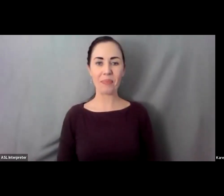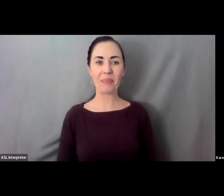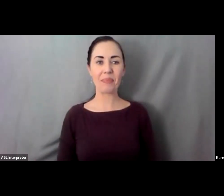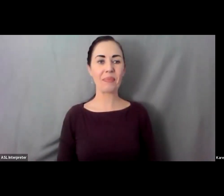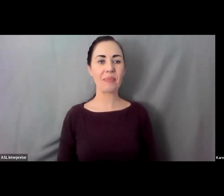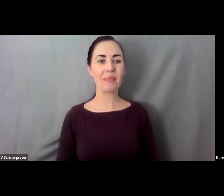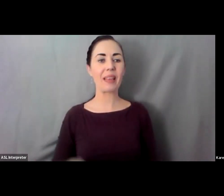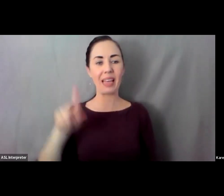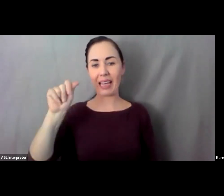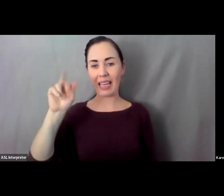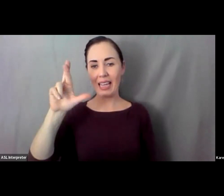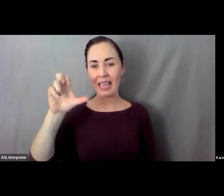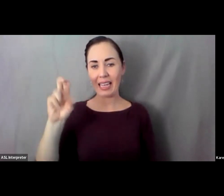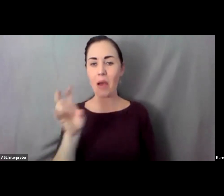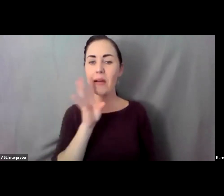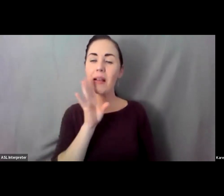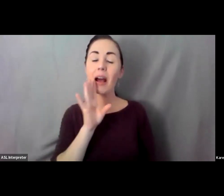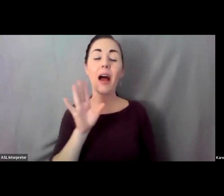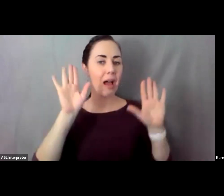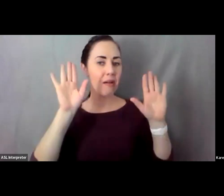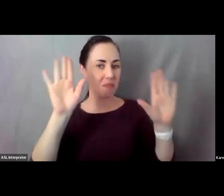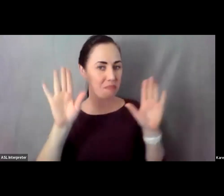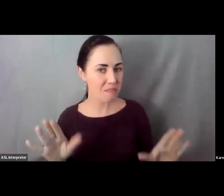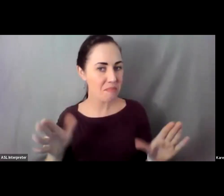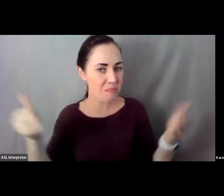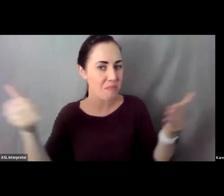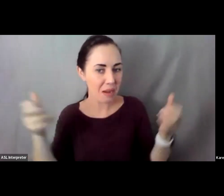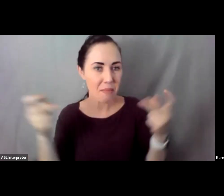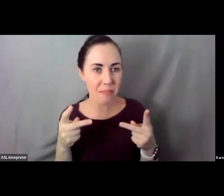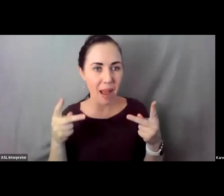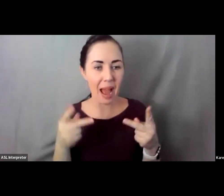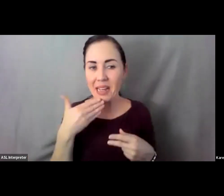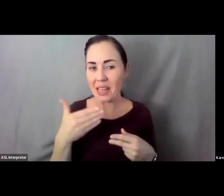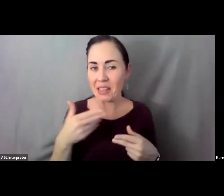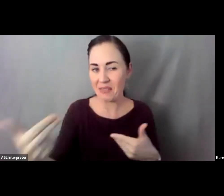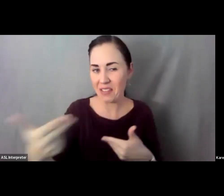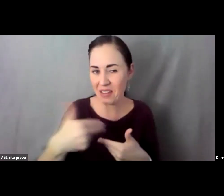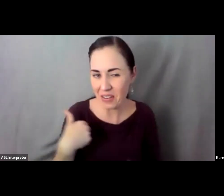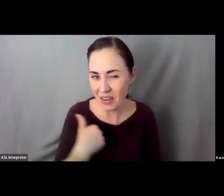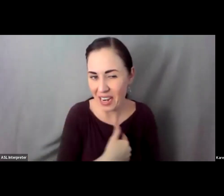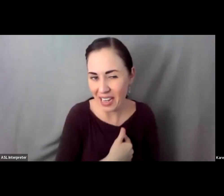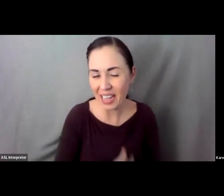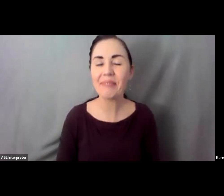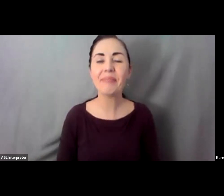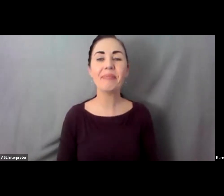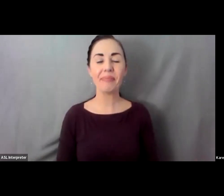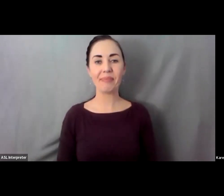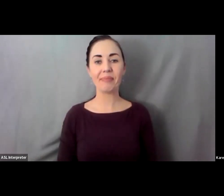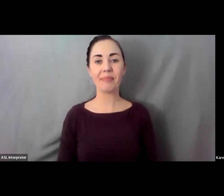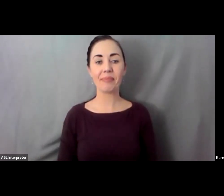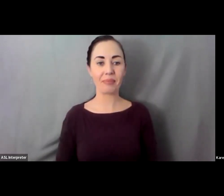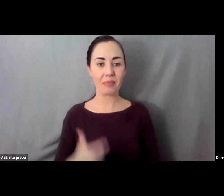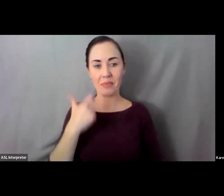Excellent. All right, everyone, welcome back. Thank you so much for joining us for our Science to Go. So we've just set up